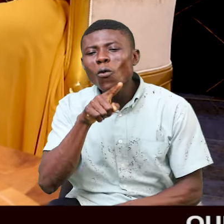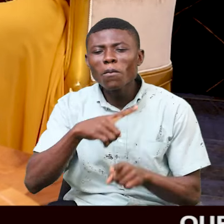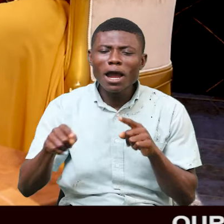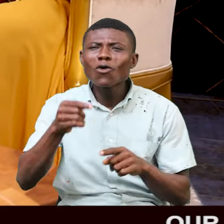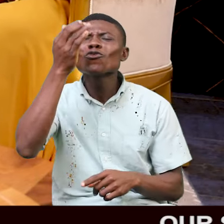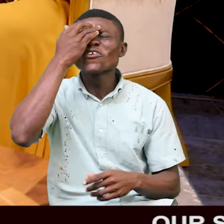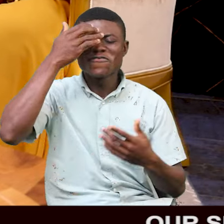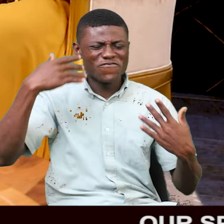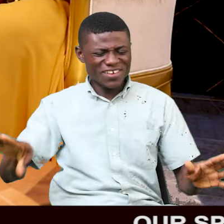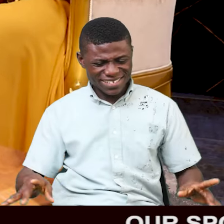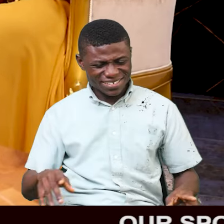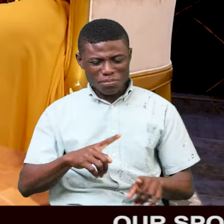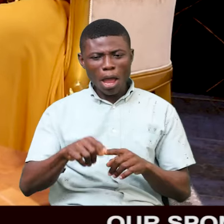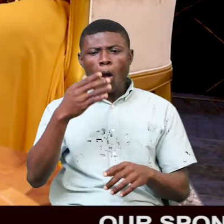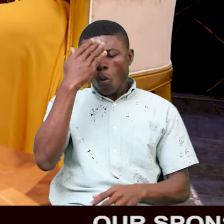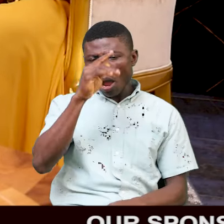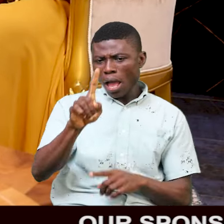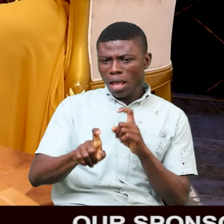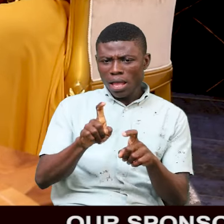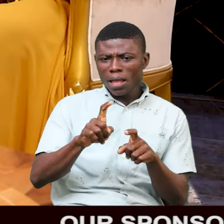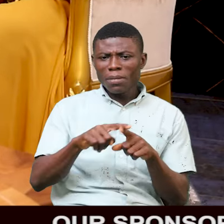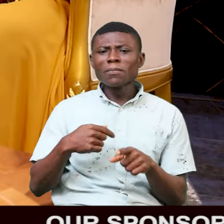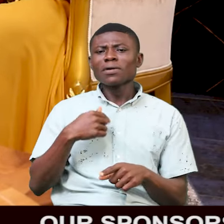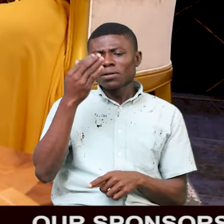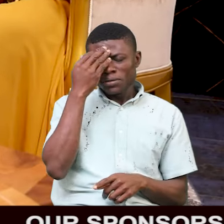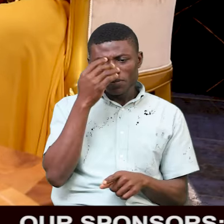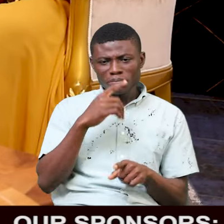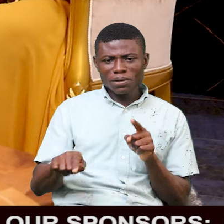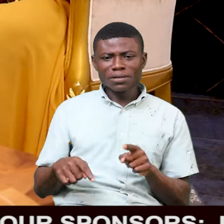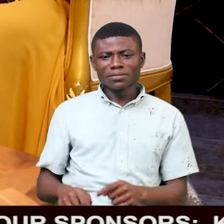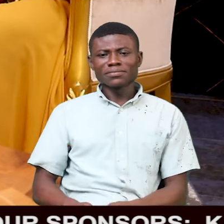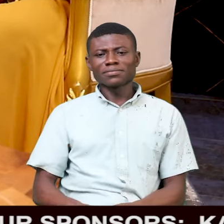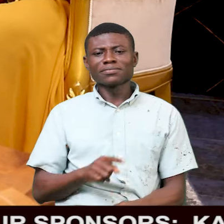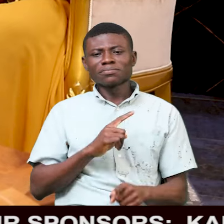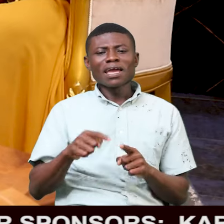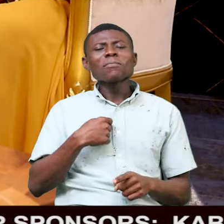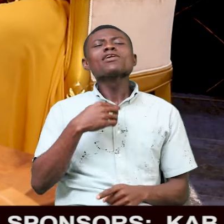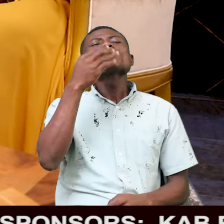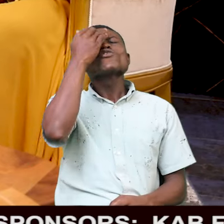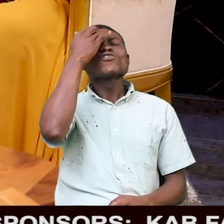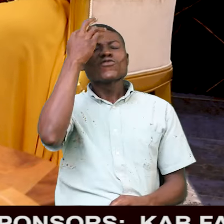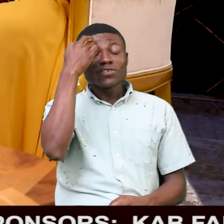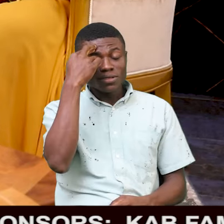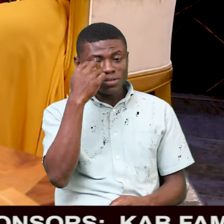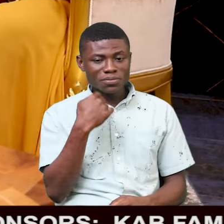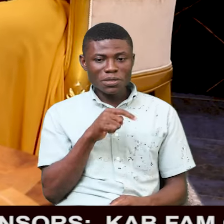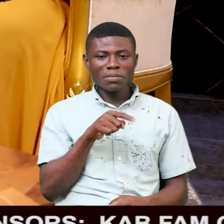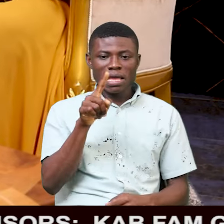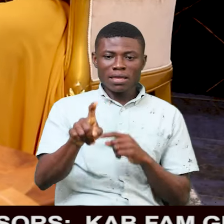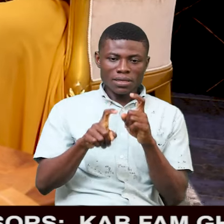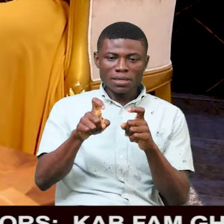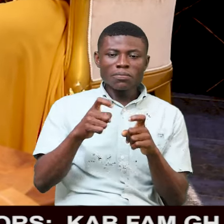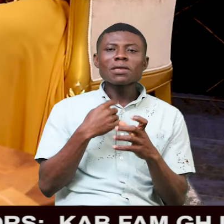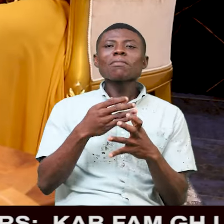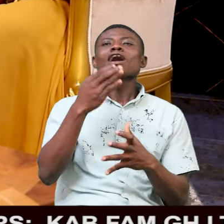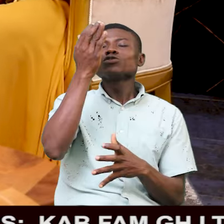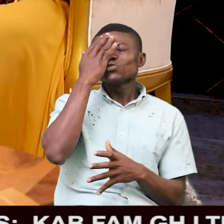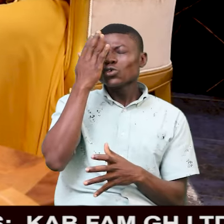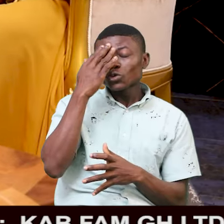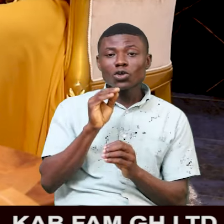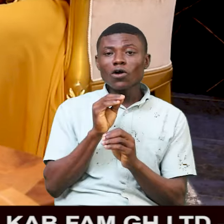Papa, send me who no. Who na me who no? Na me nini enti a whole frame. Enti ma me who no ni pa. Your